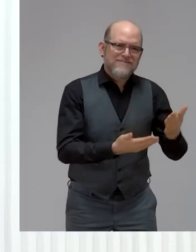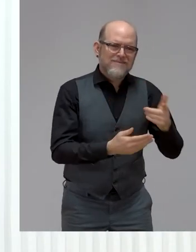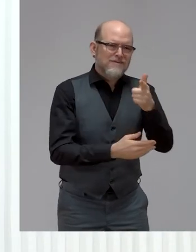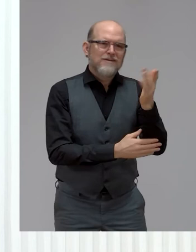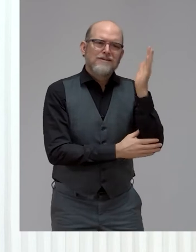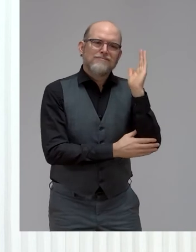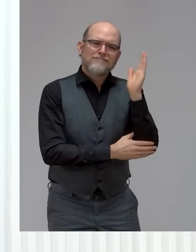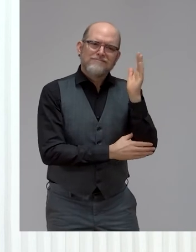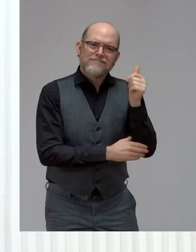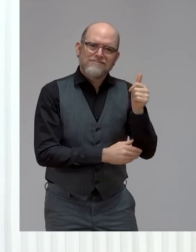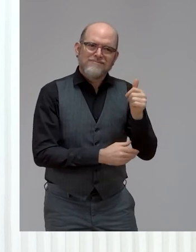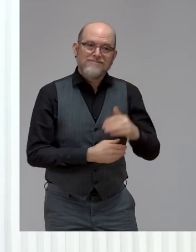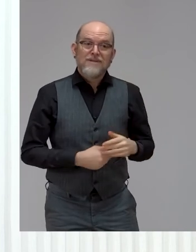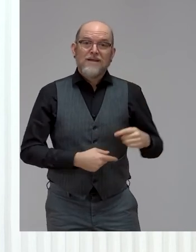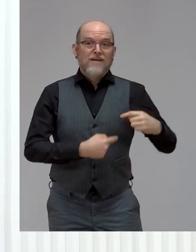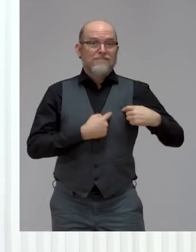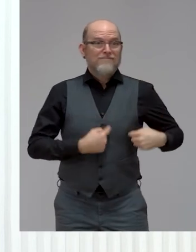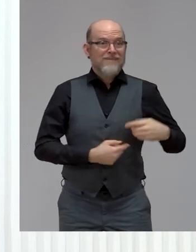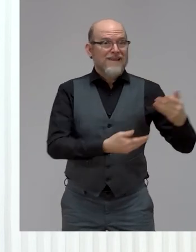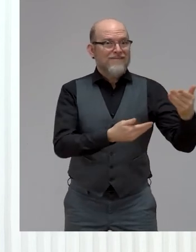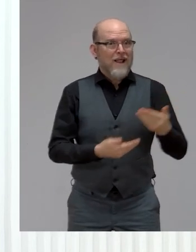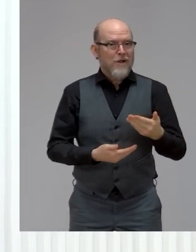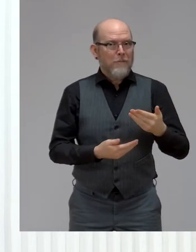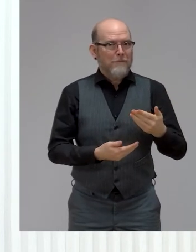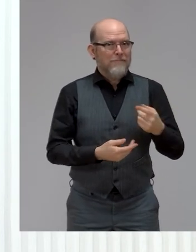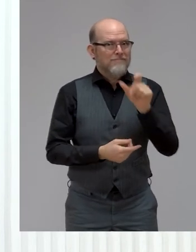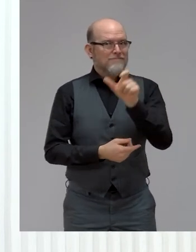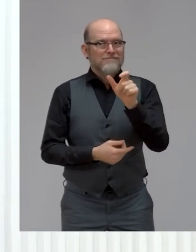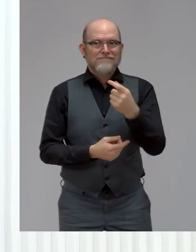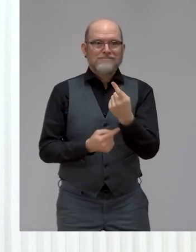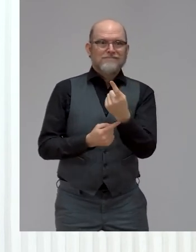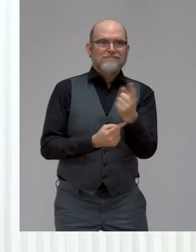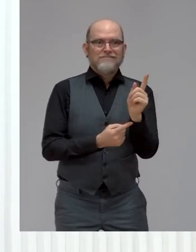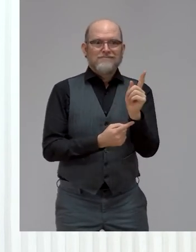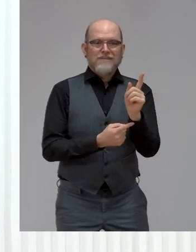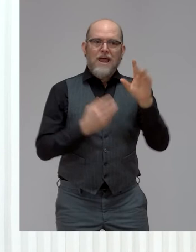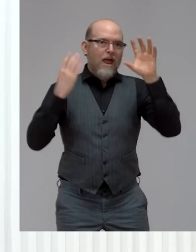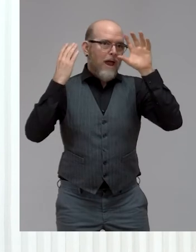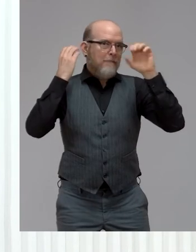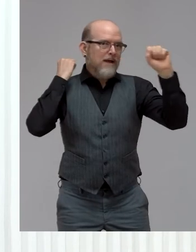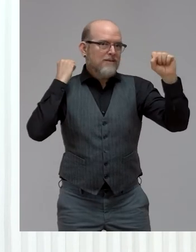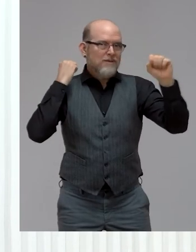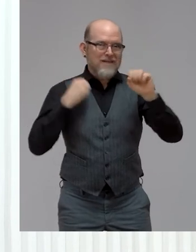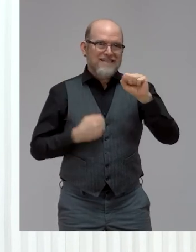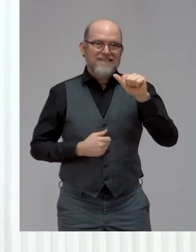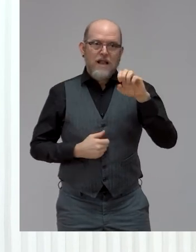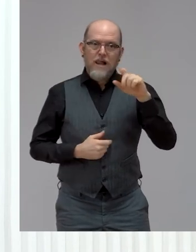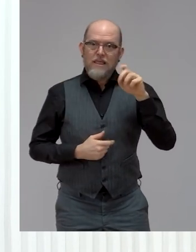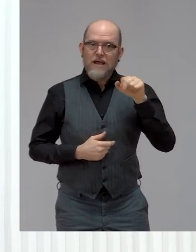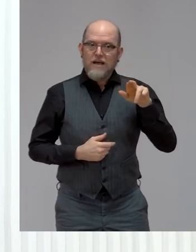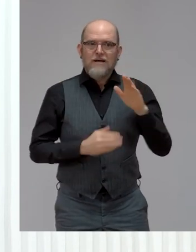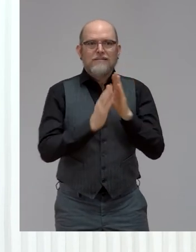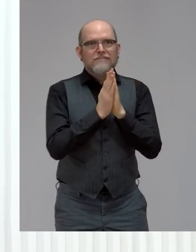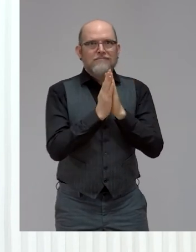welcoming our participants, Ambassador Sellner. We're really looking forward to having you live in person next year with us.